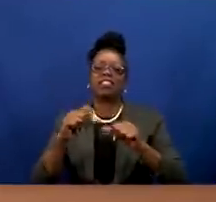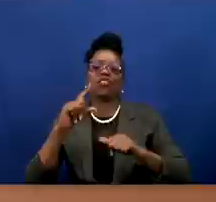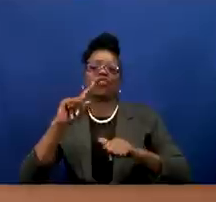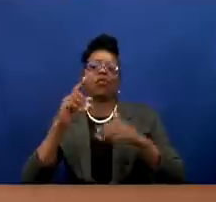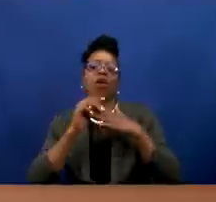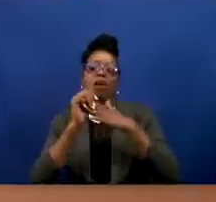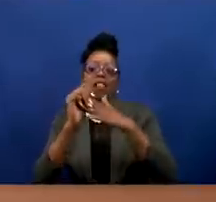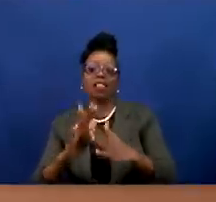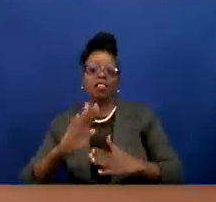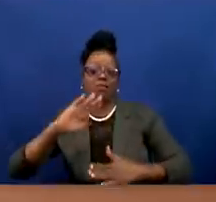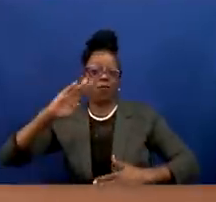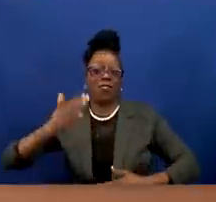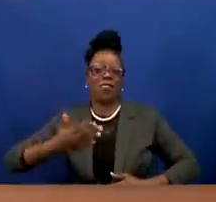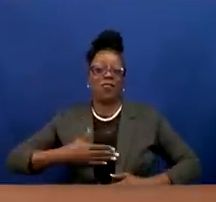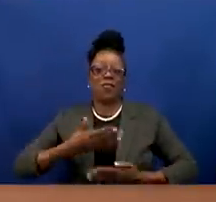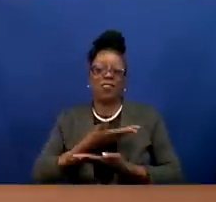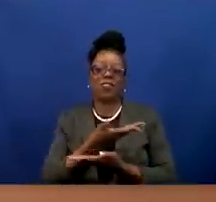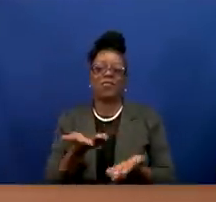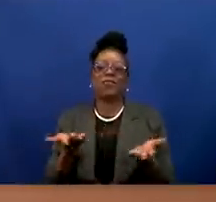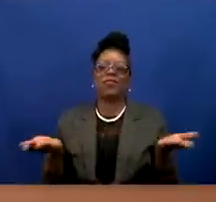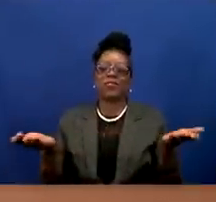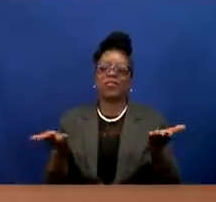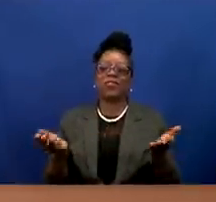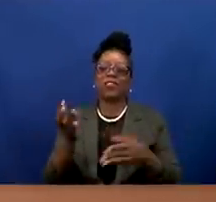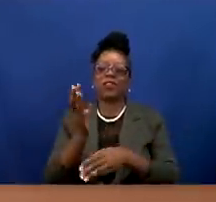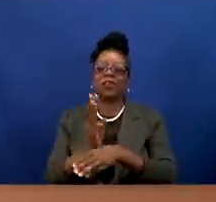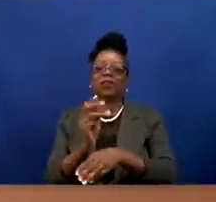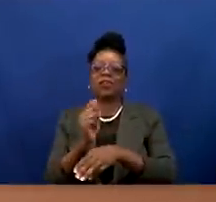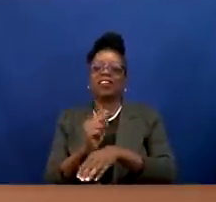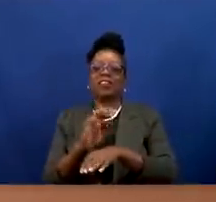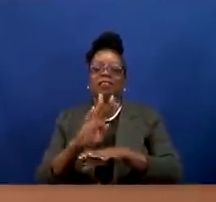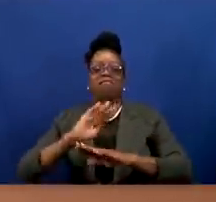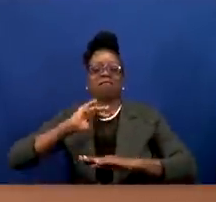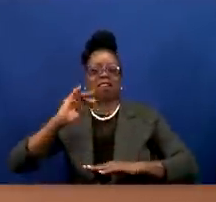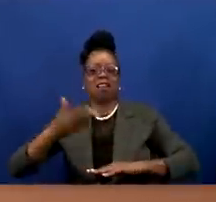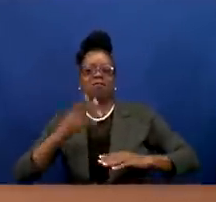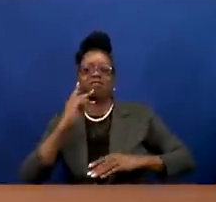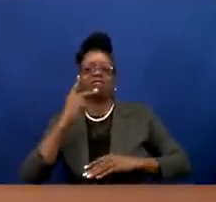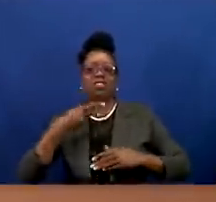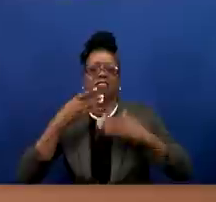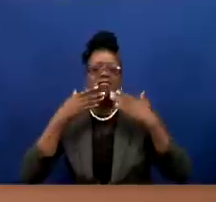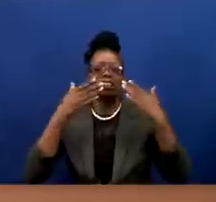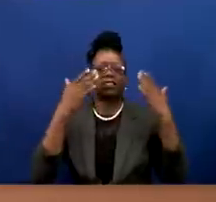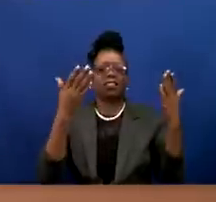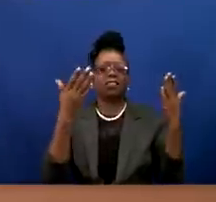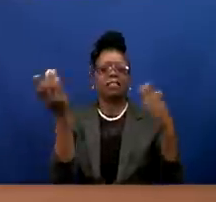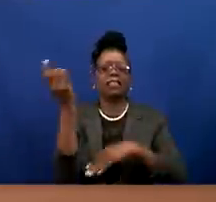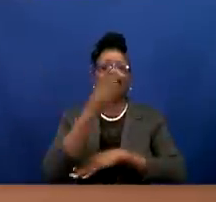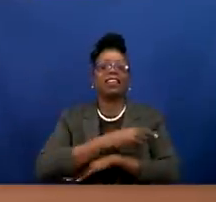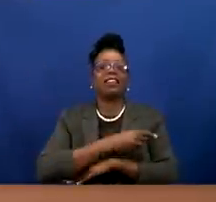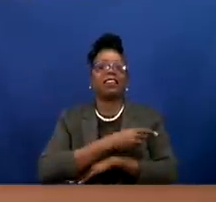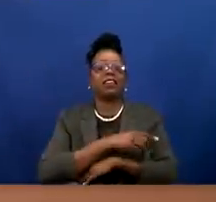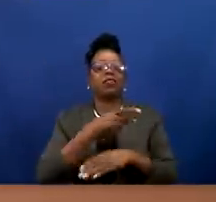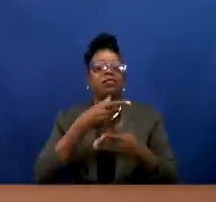Johnson. We welcome you to Wheeler Avenue Baptist Church. How was Thanksgiving? Was it all right? How was Thanksgiving?